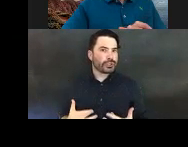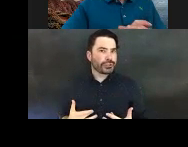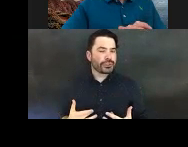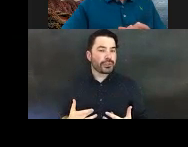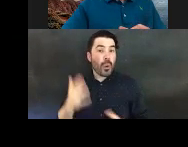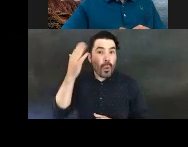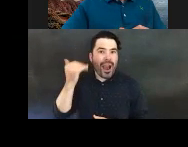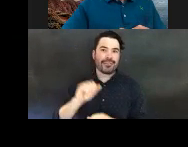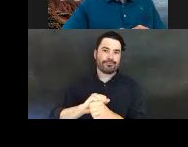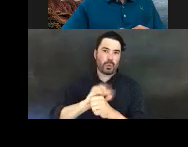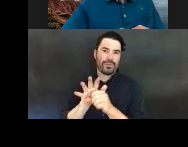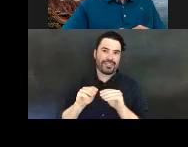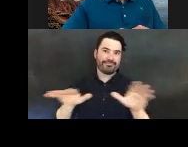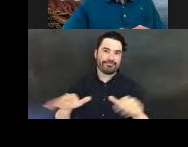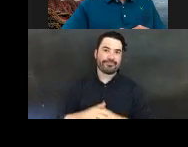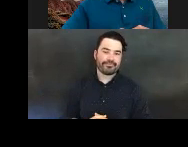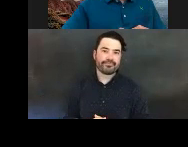COVID-19. Next slide.